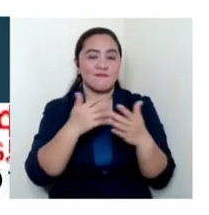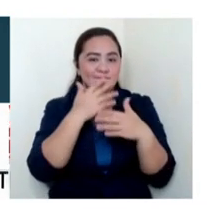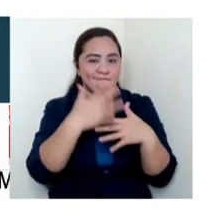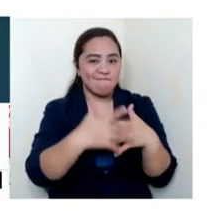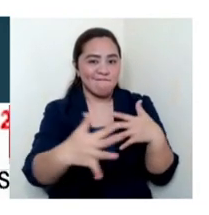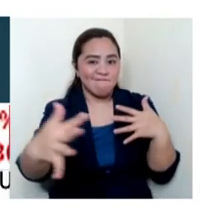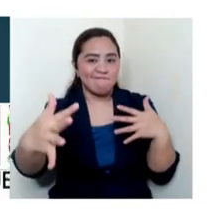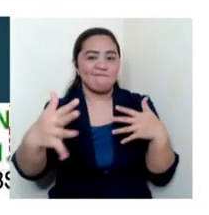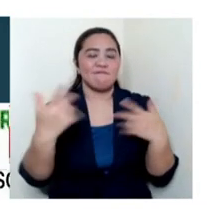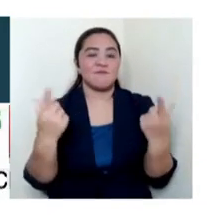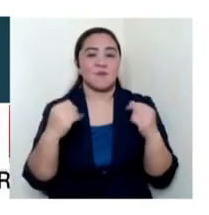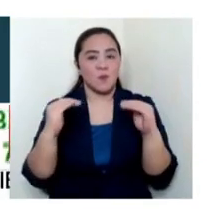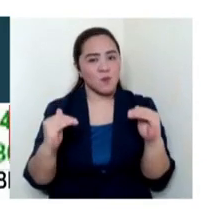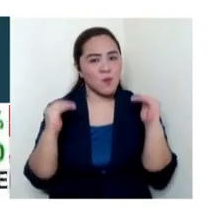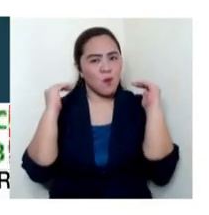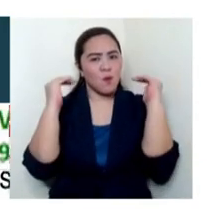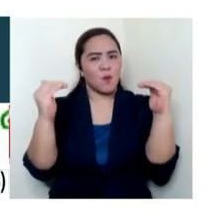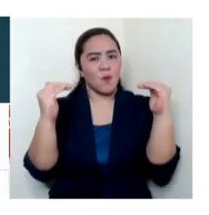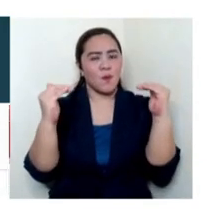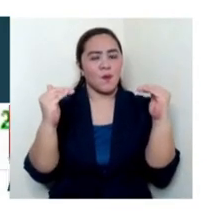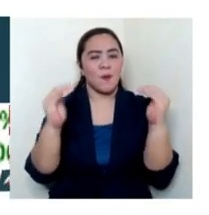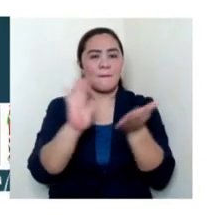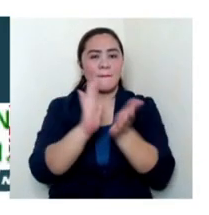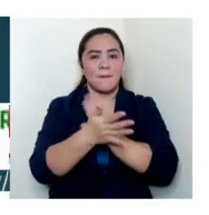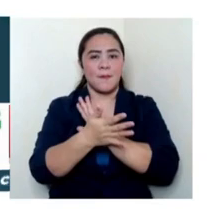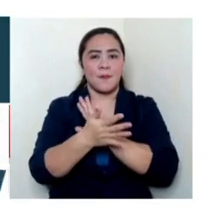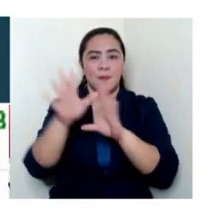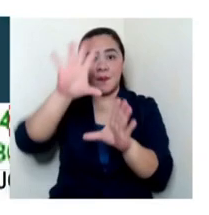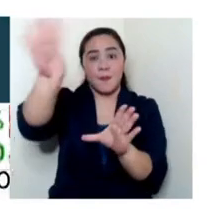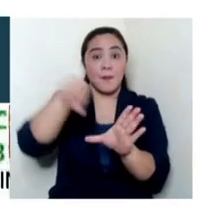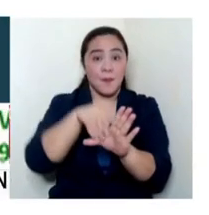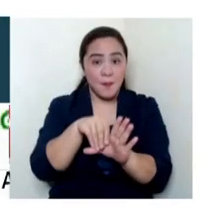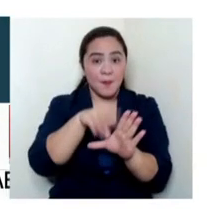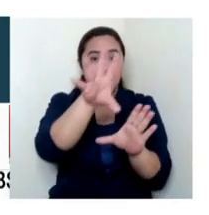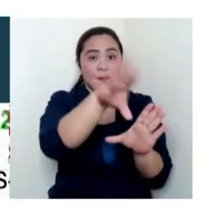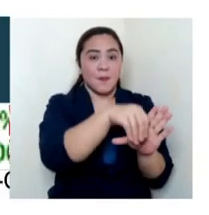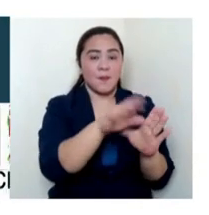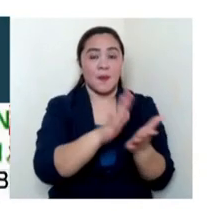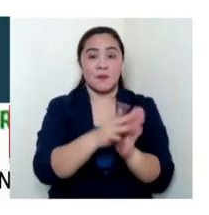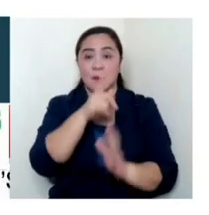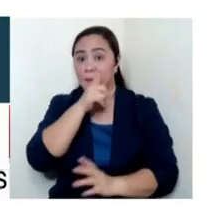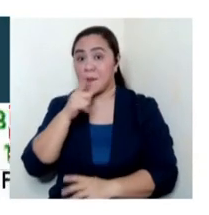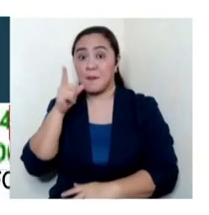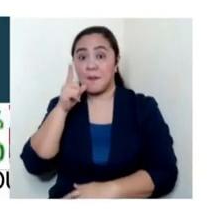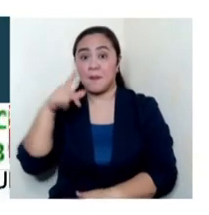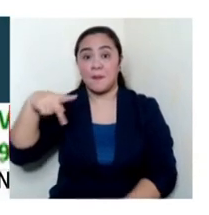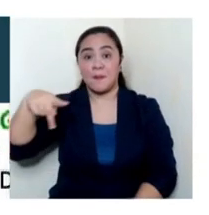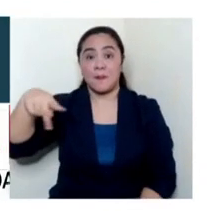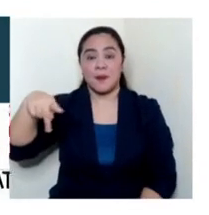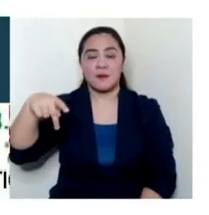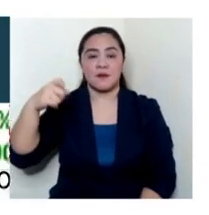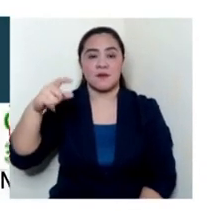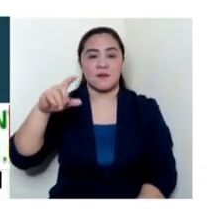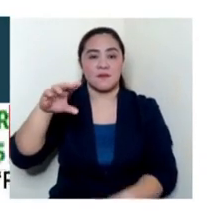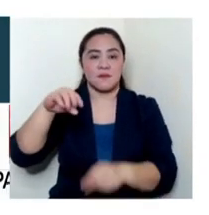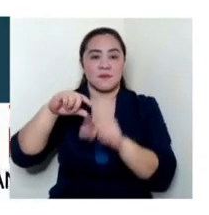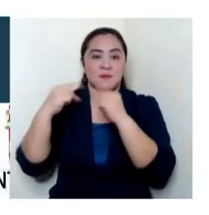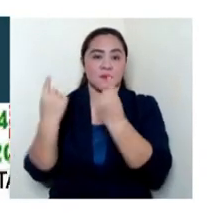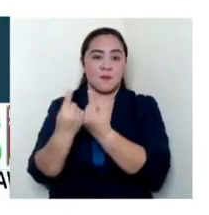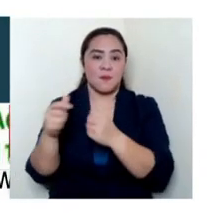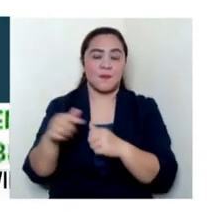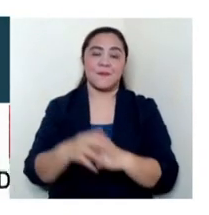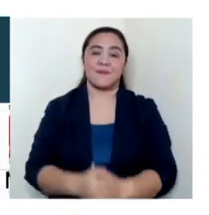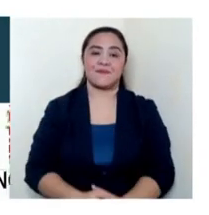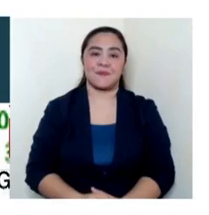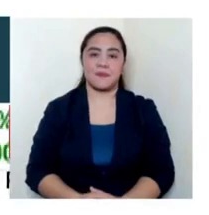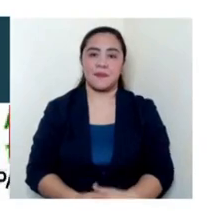that, and find yourself included in the Robredo Pangilinan slate? Carmina, we